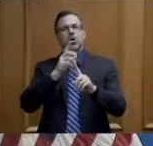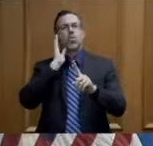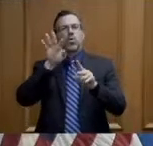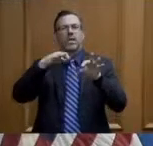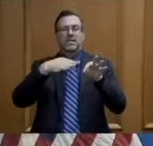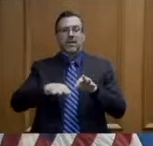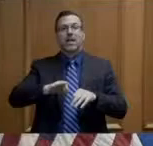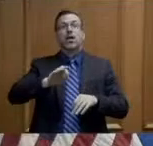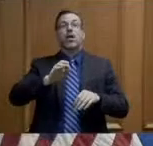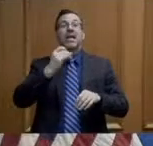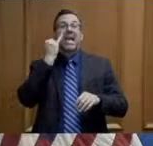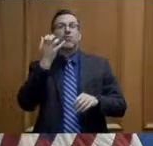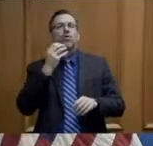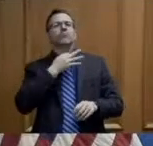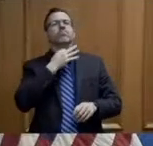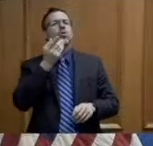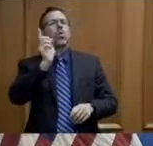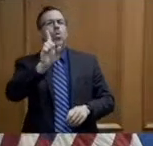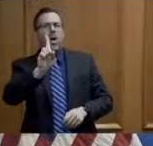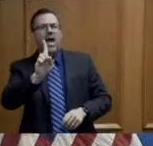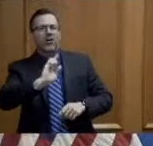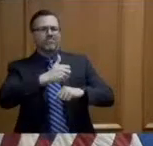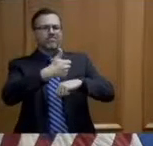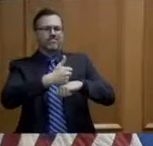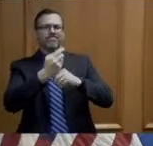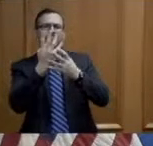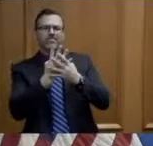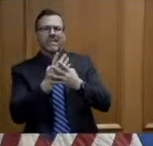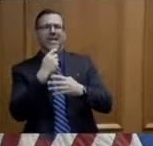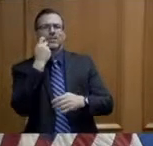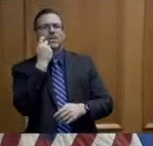are available on the Department of Health website.